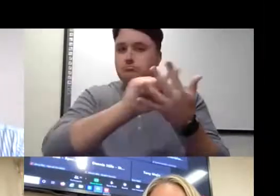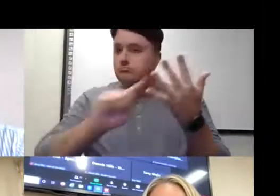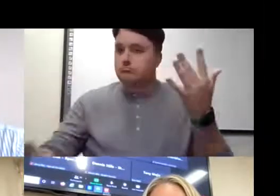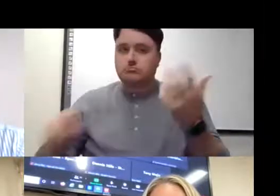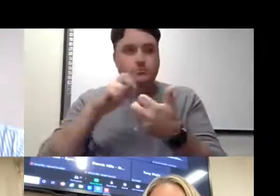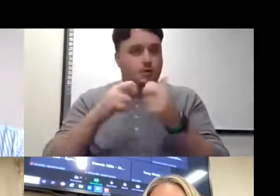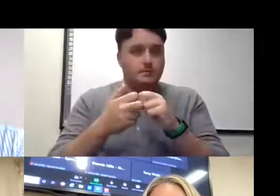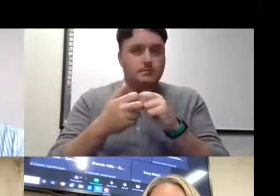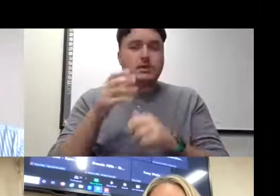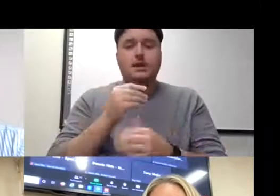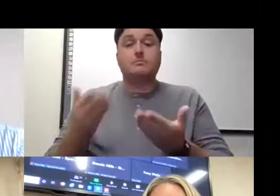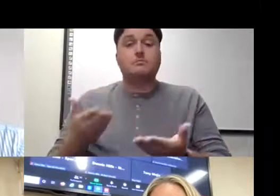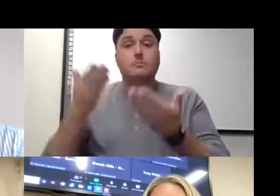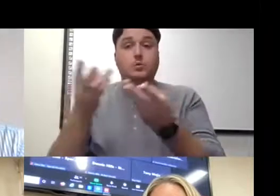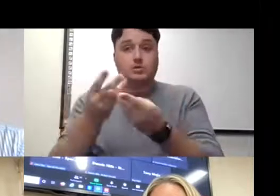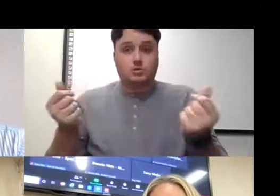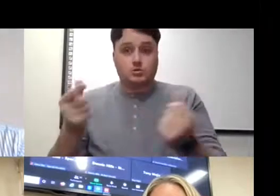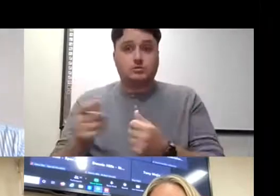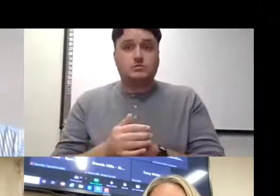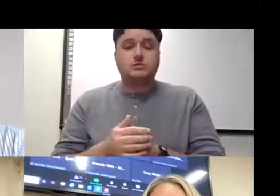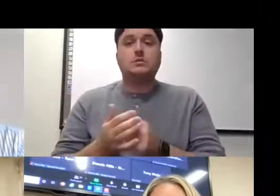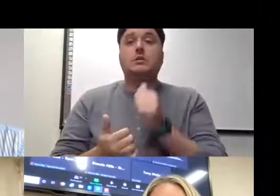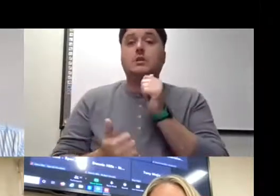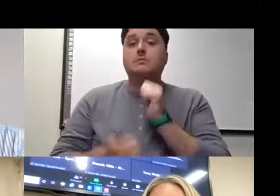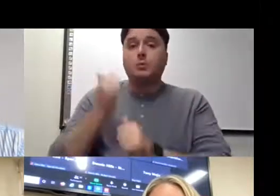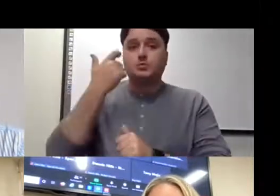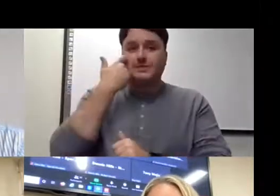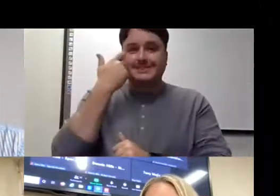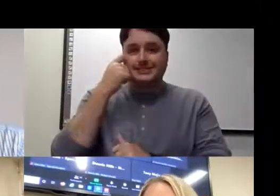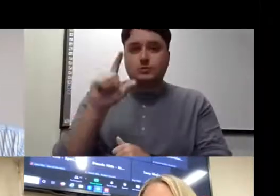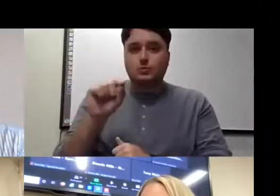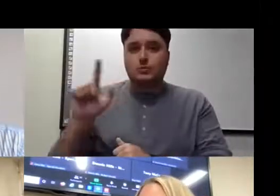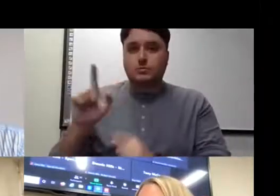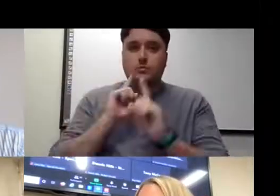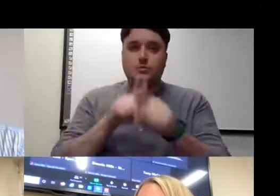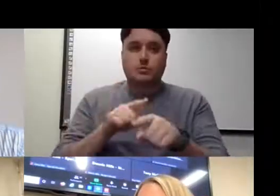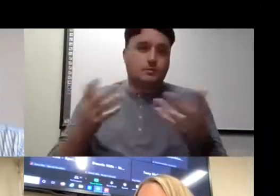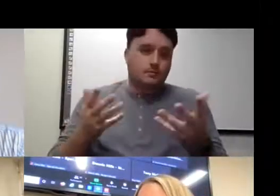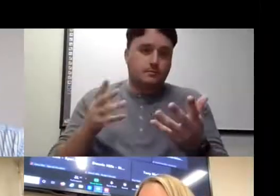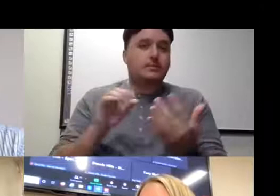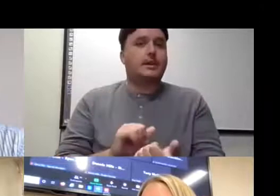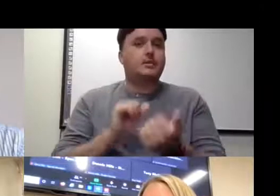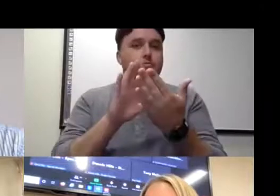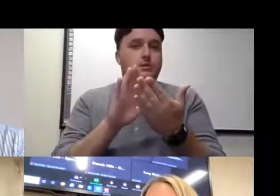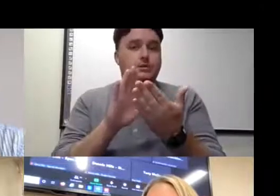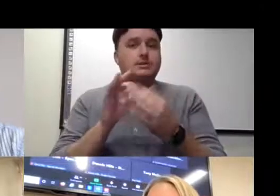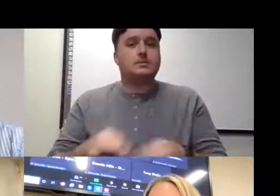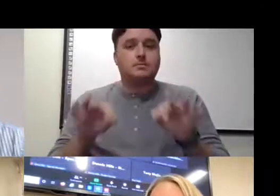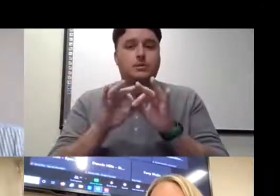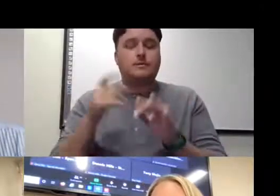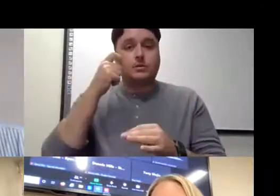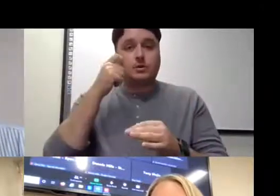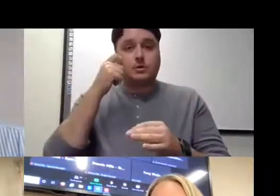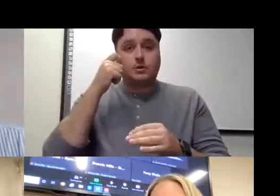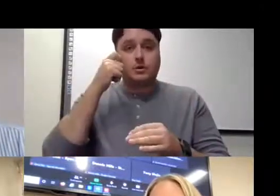and propose solutions. In its most recent 2021 report, They address the importance of a racially and